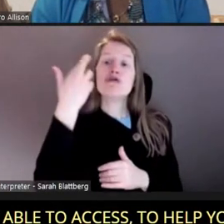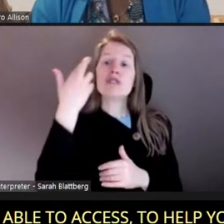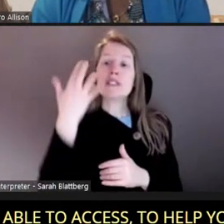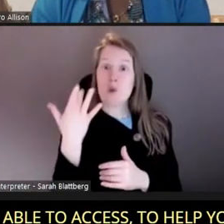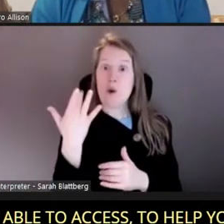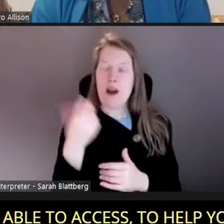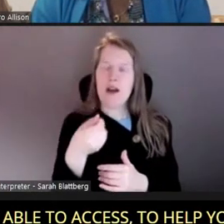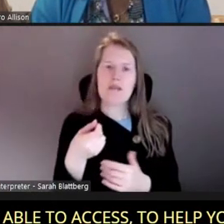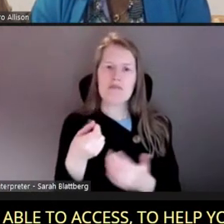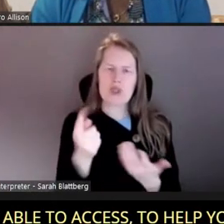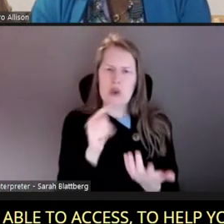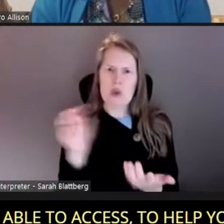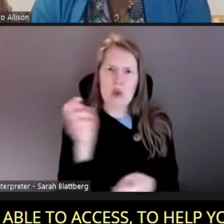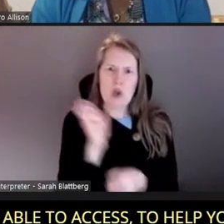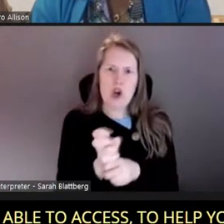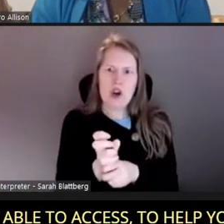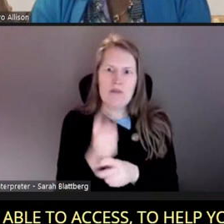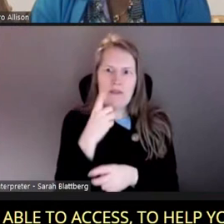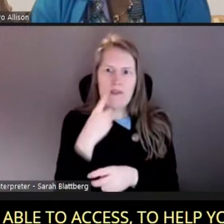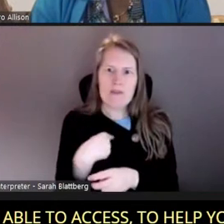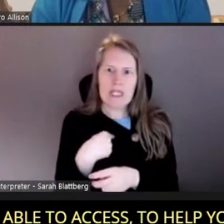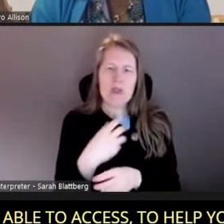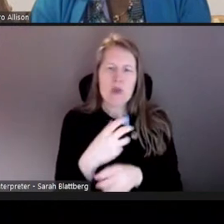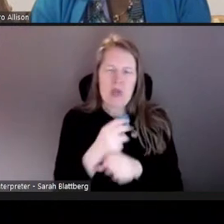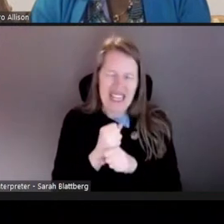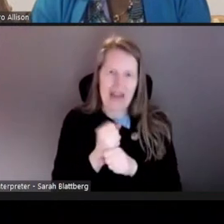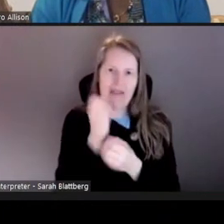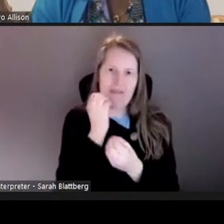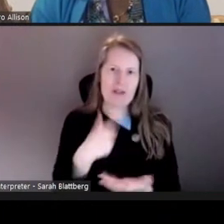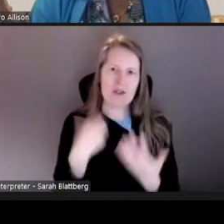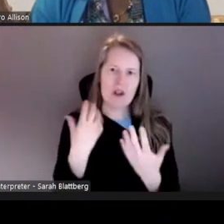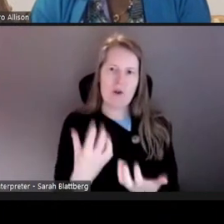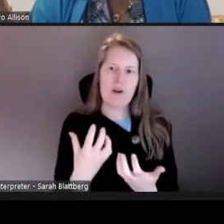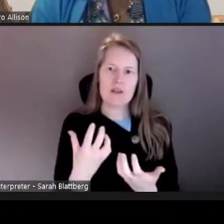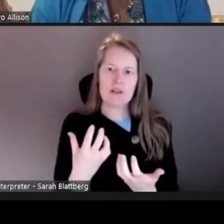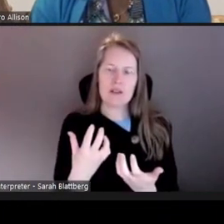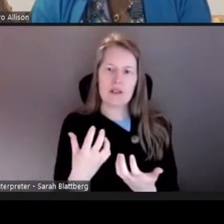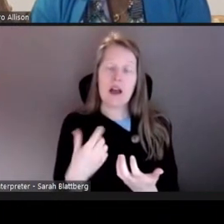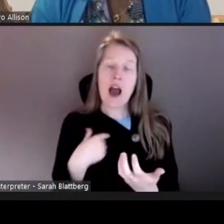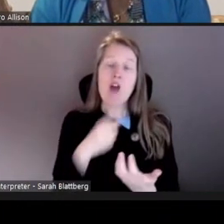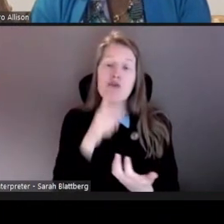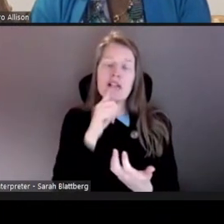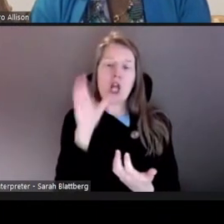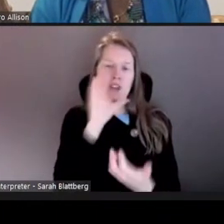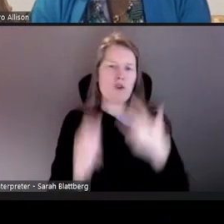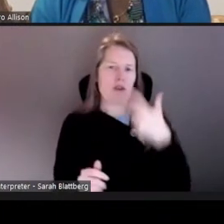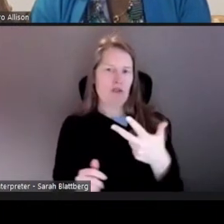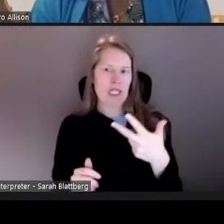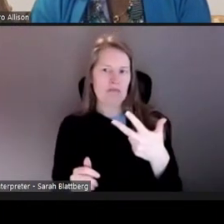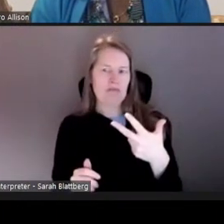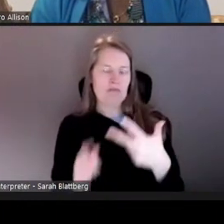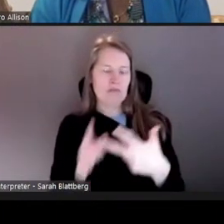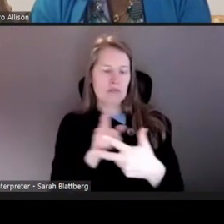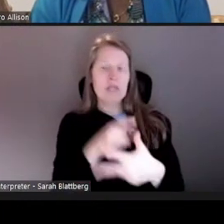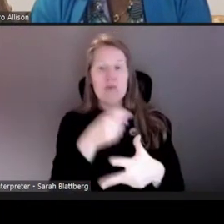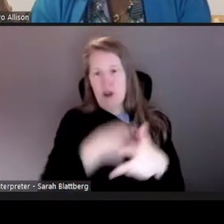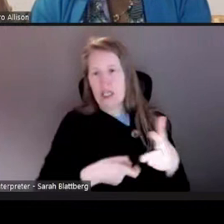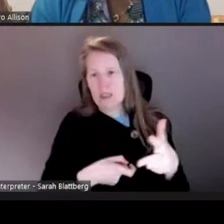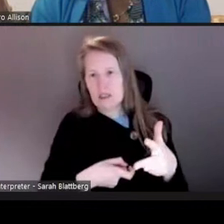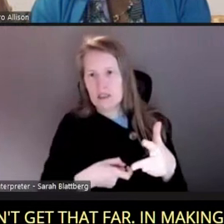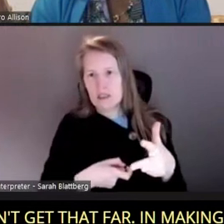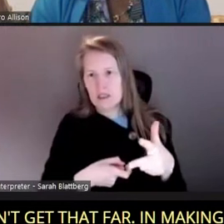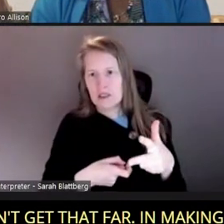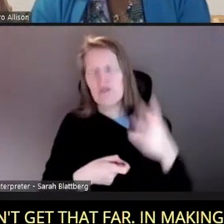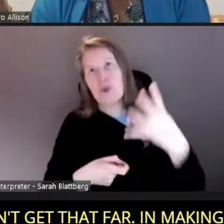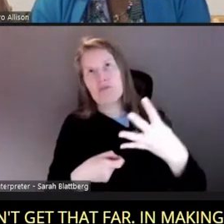too difficult to get the information necessary. There were three things I was looking for. One of them was price, actually